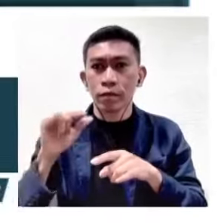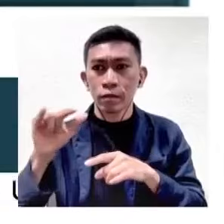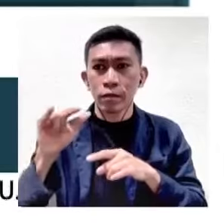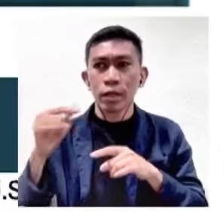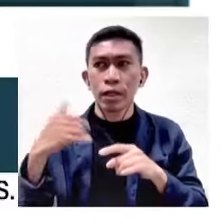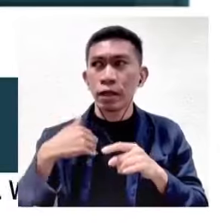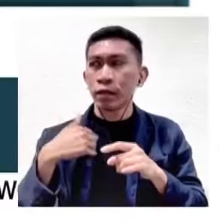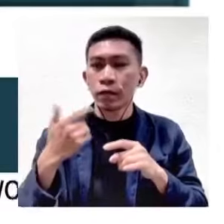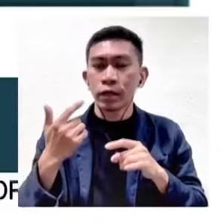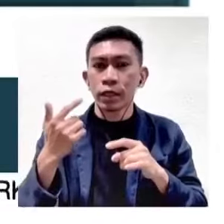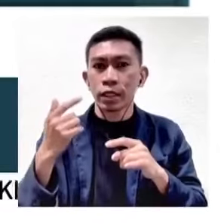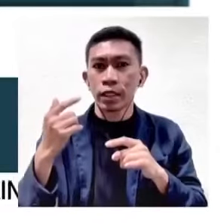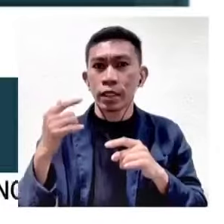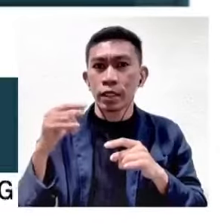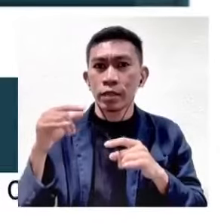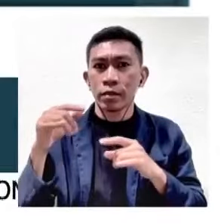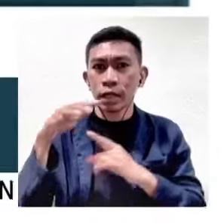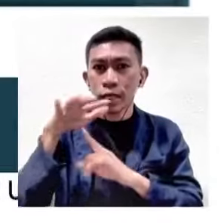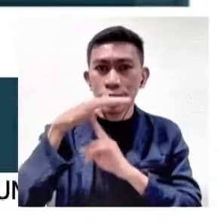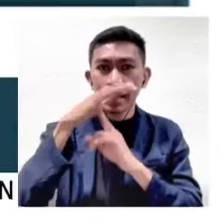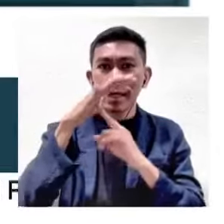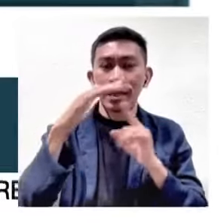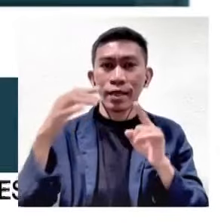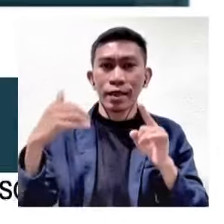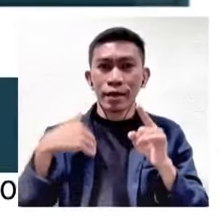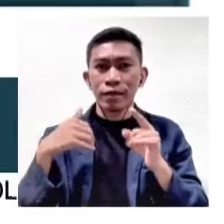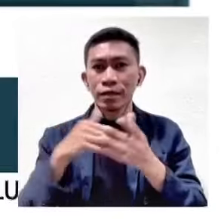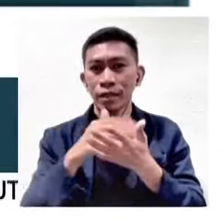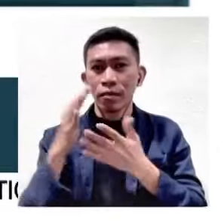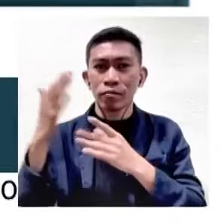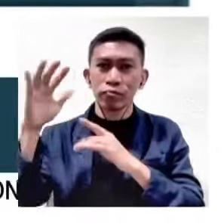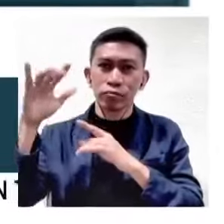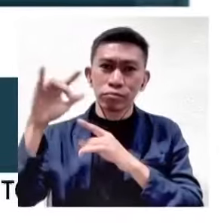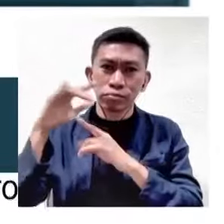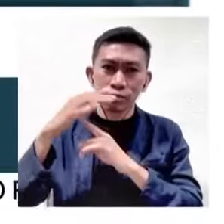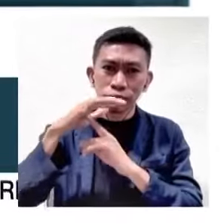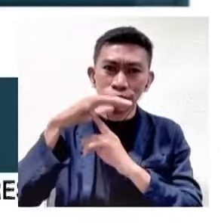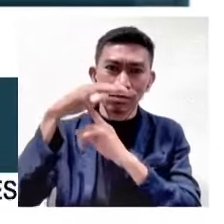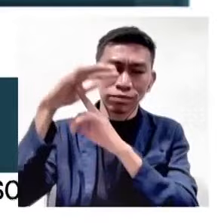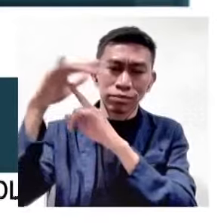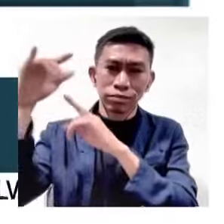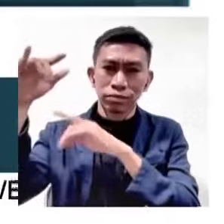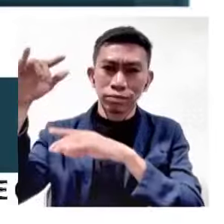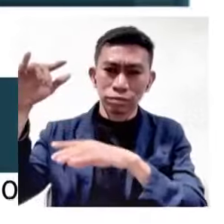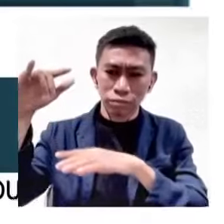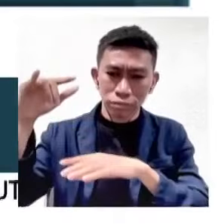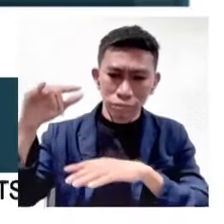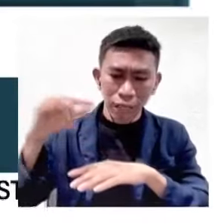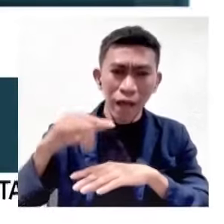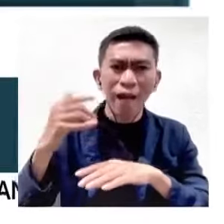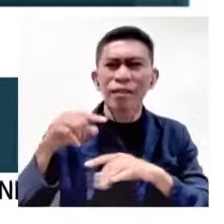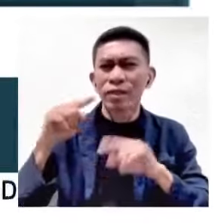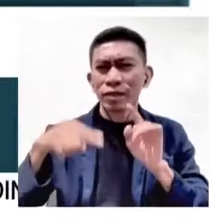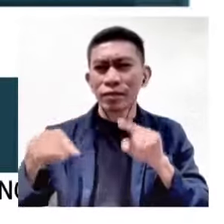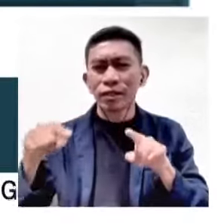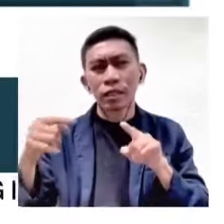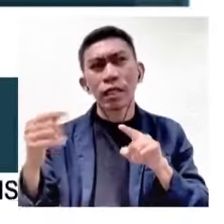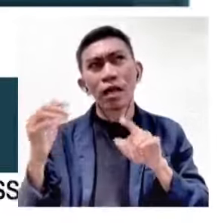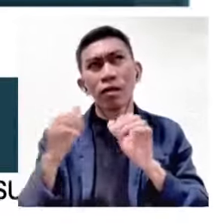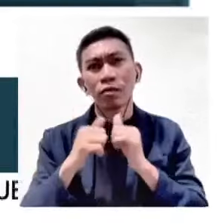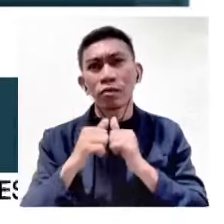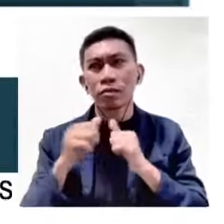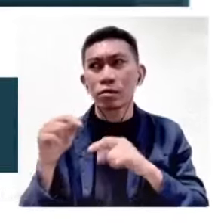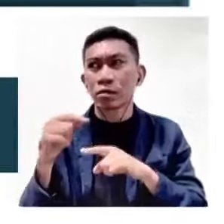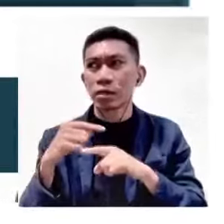know, some aircraft have pontoons on them and can land on the water. There are lots of different ways to think about how